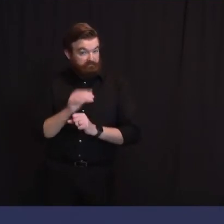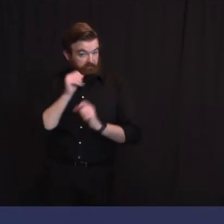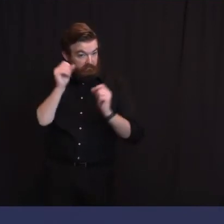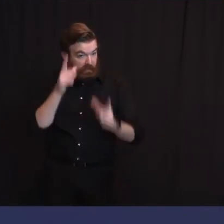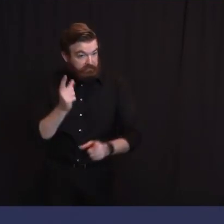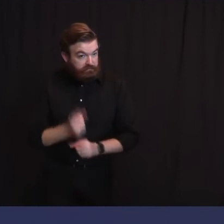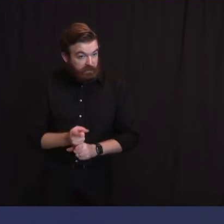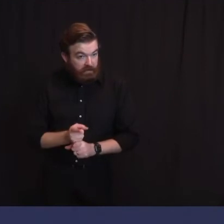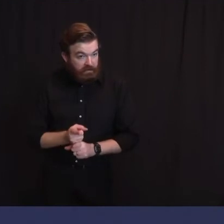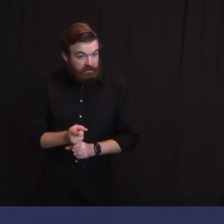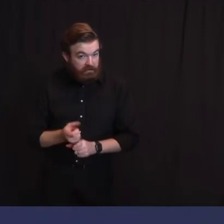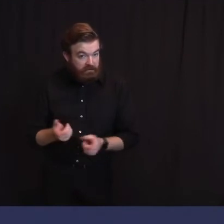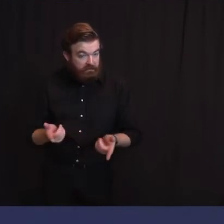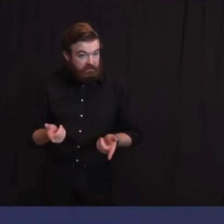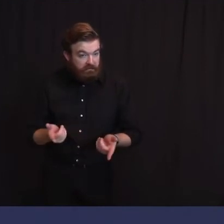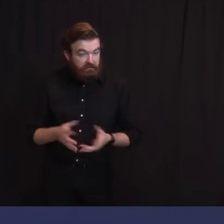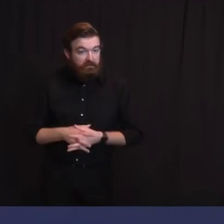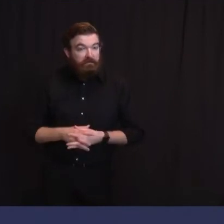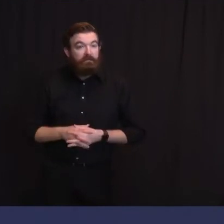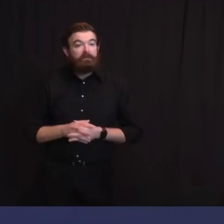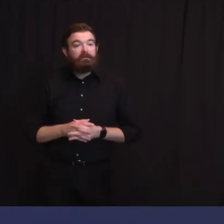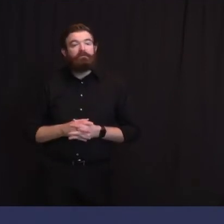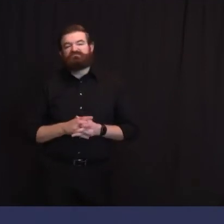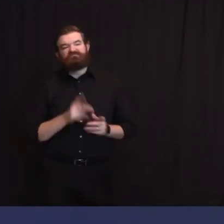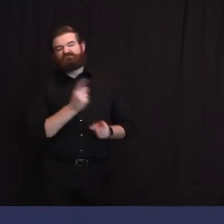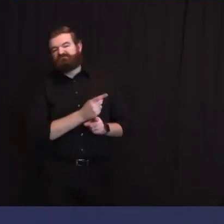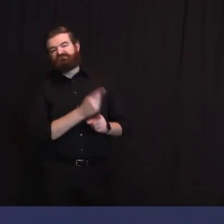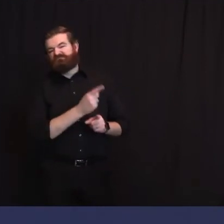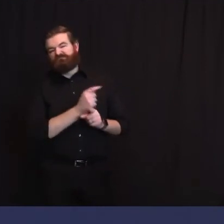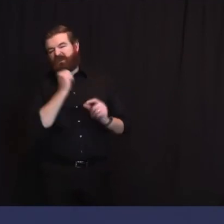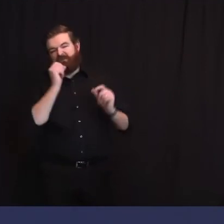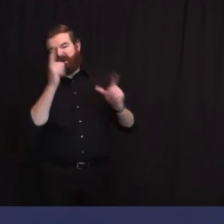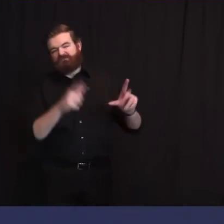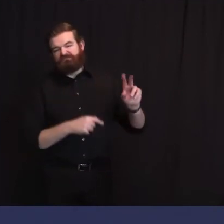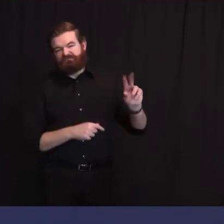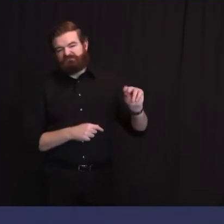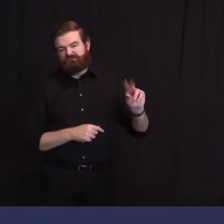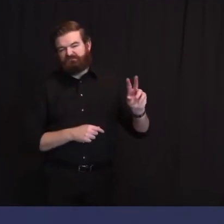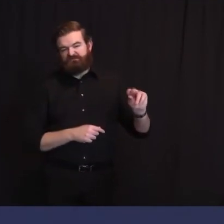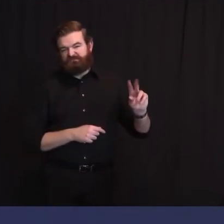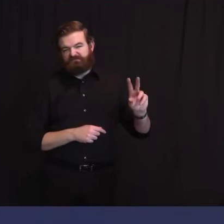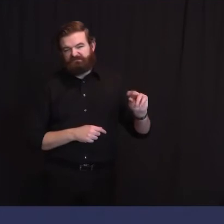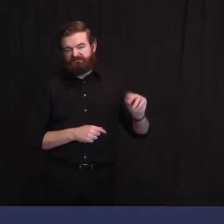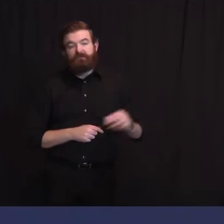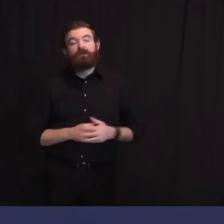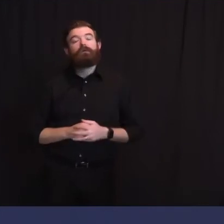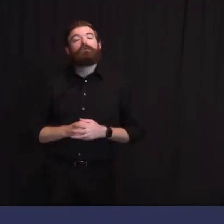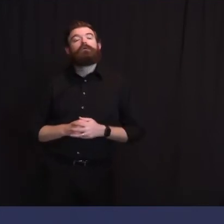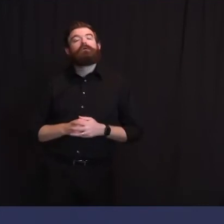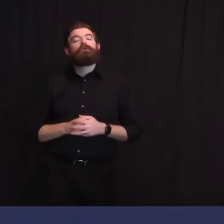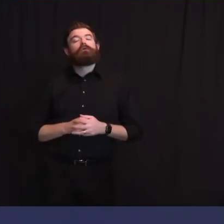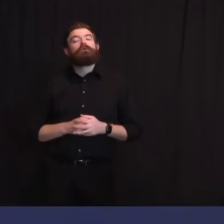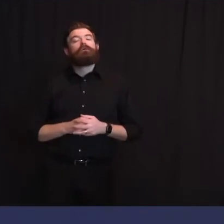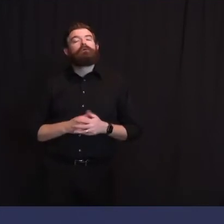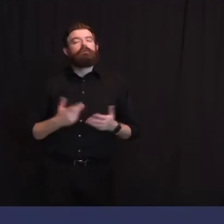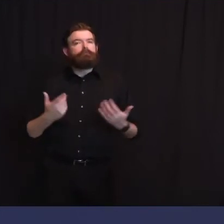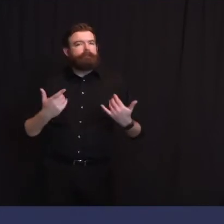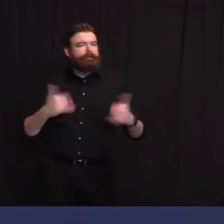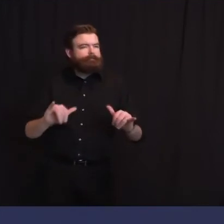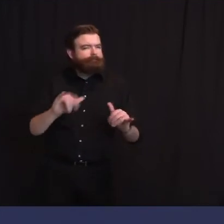to repeat for folks, it's incomplete data, and it's early, but transmission of